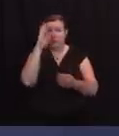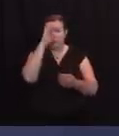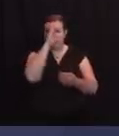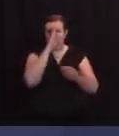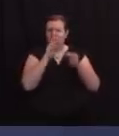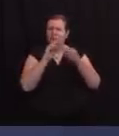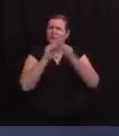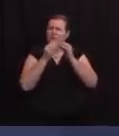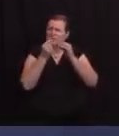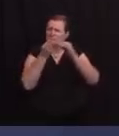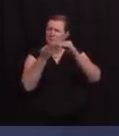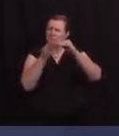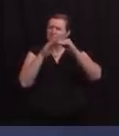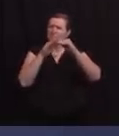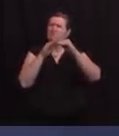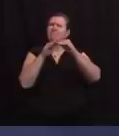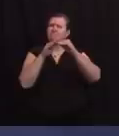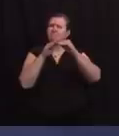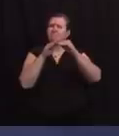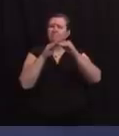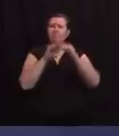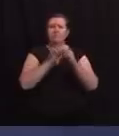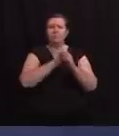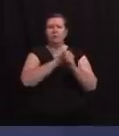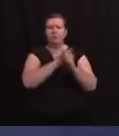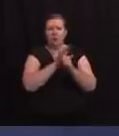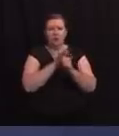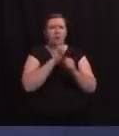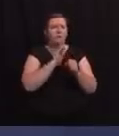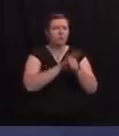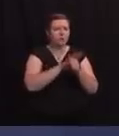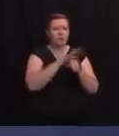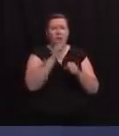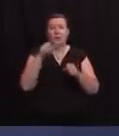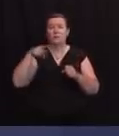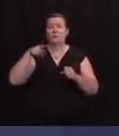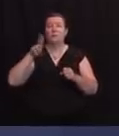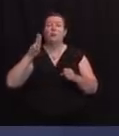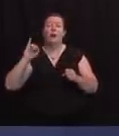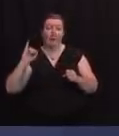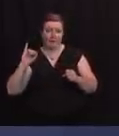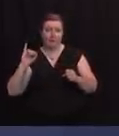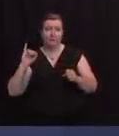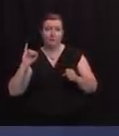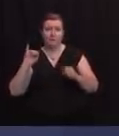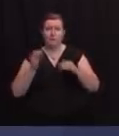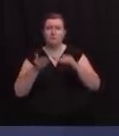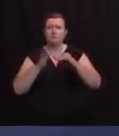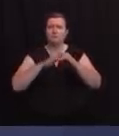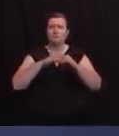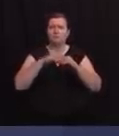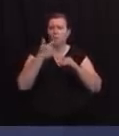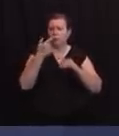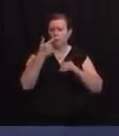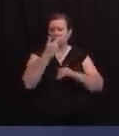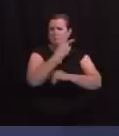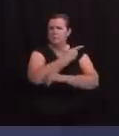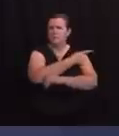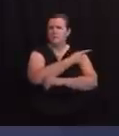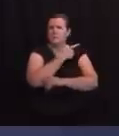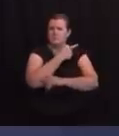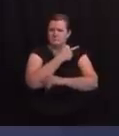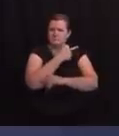those COVID-19 confirmed in PUIs, we've seen an increase of 21 additional patients in the hospital in the past 24